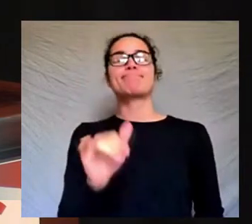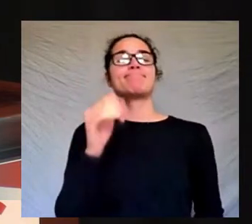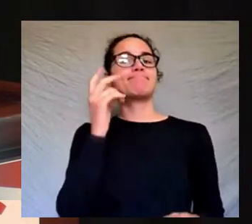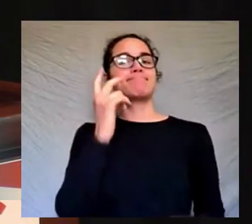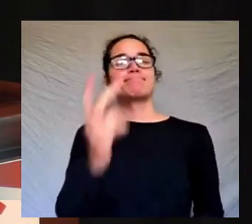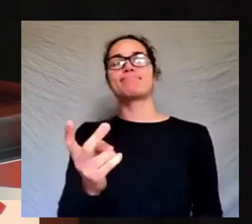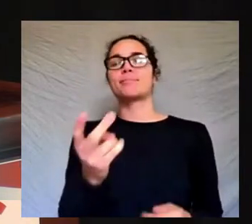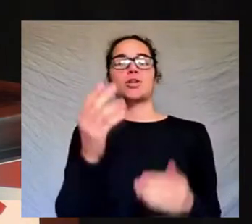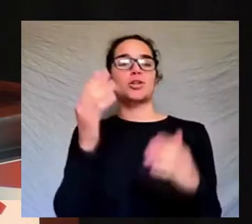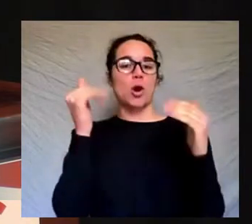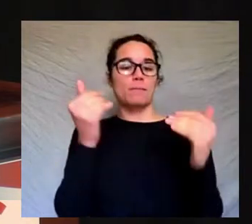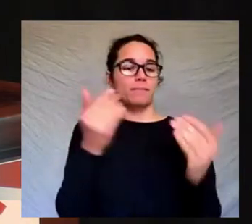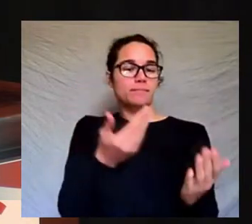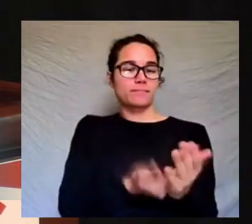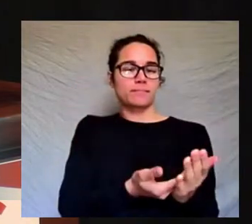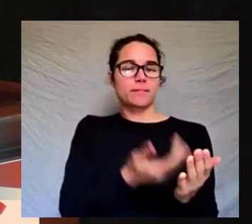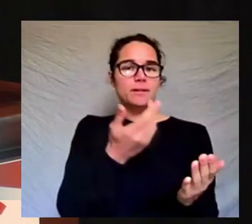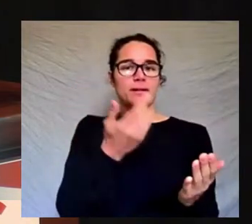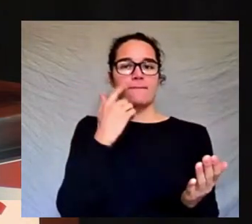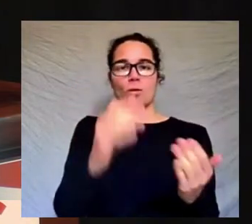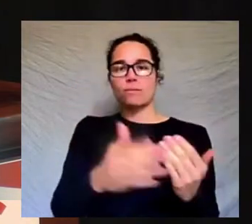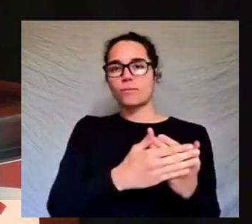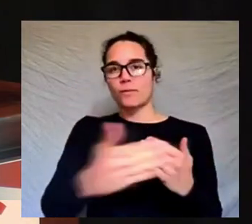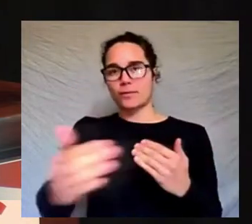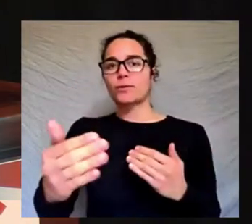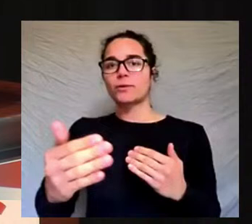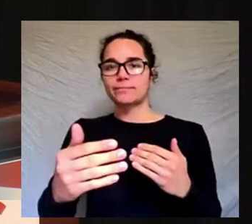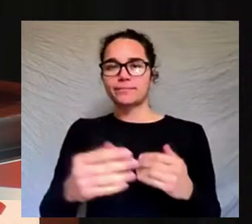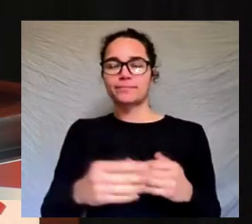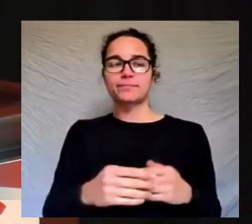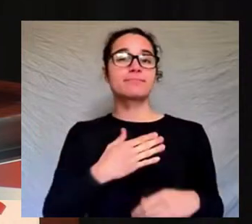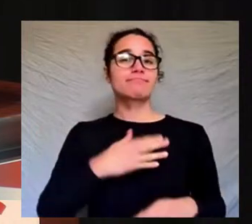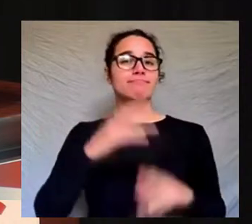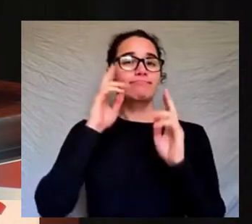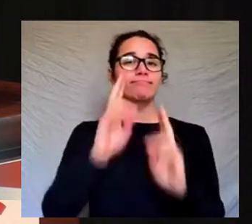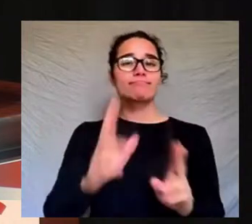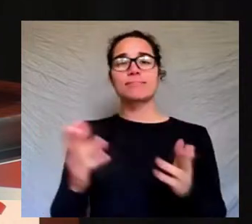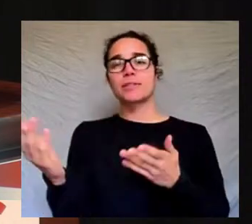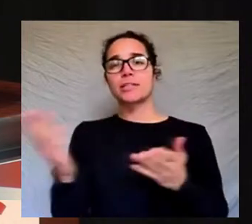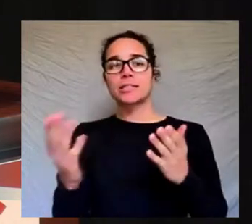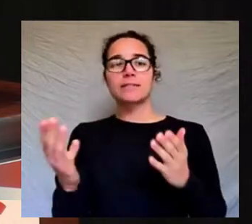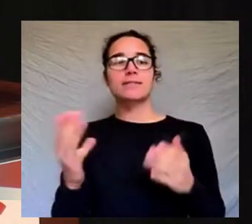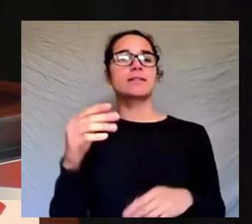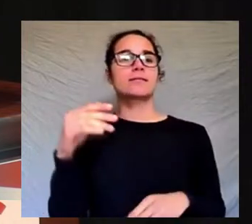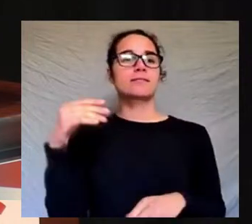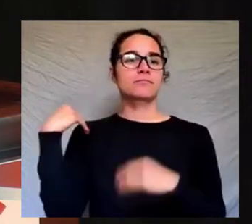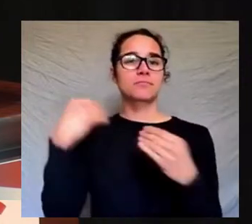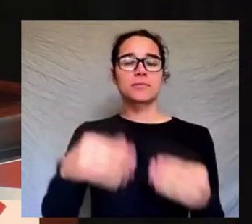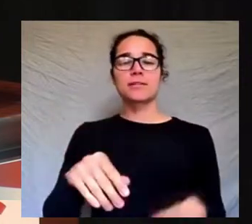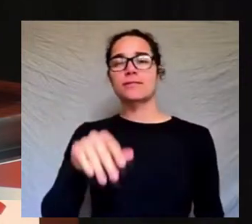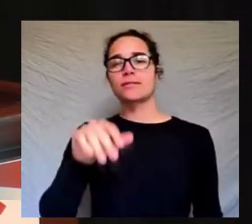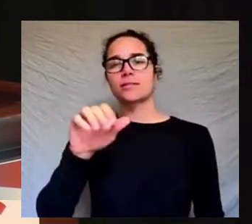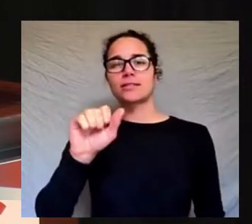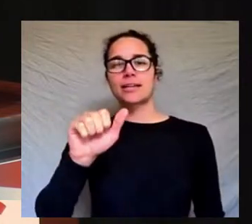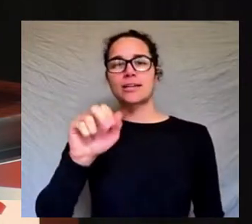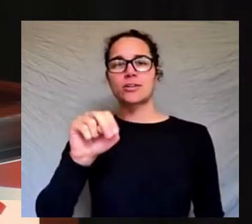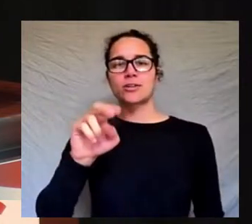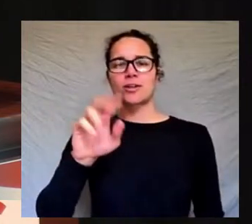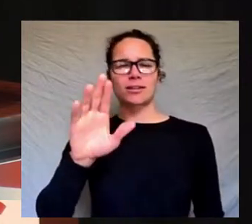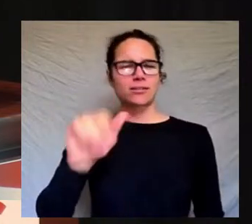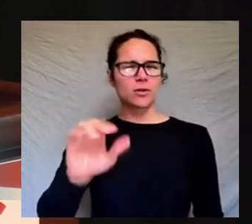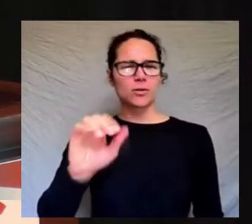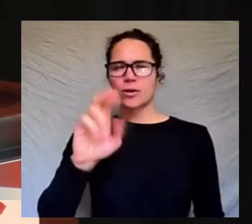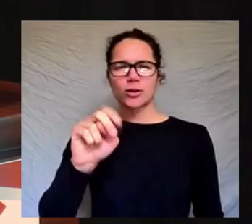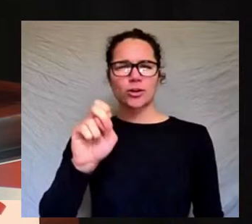forward. It is my honor to serve the legacy of Sandra Day O'Connor, who you've heard a lot about today.